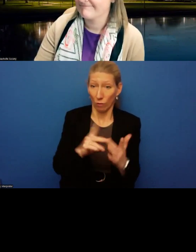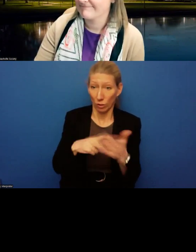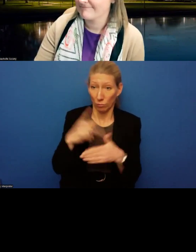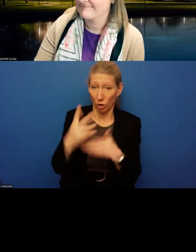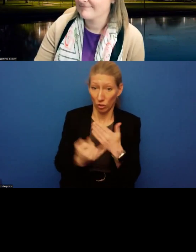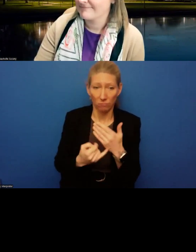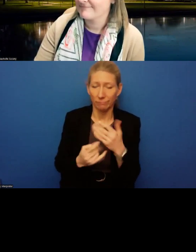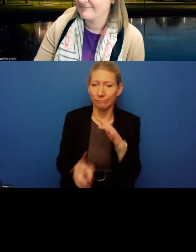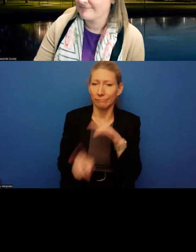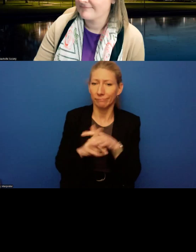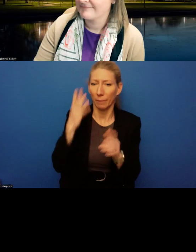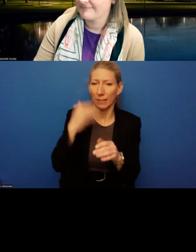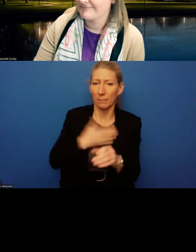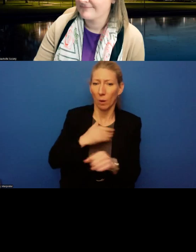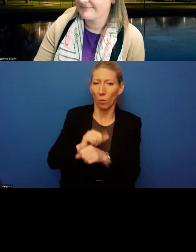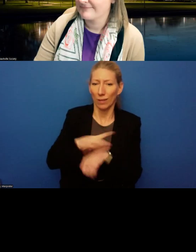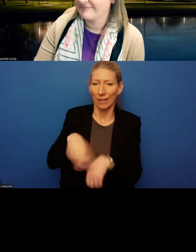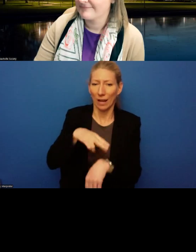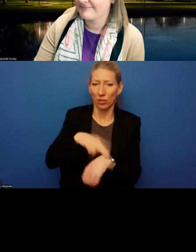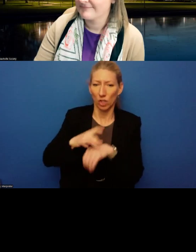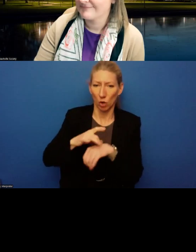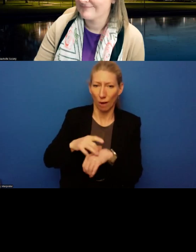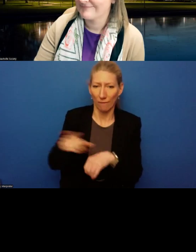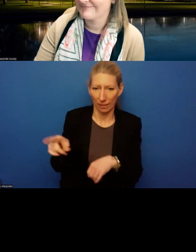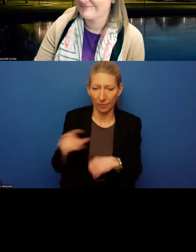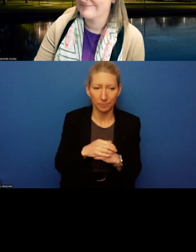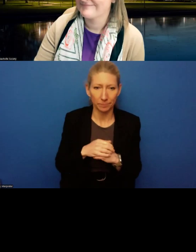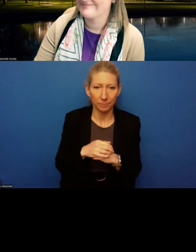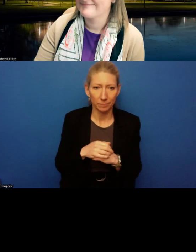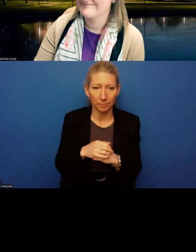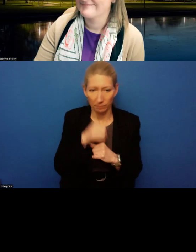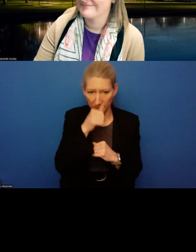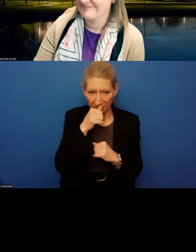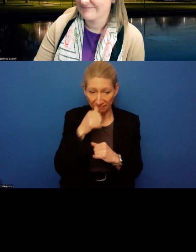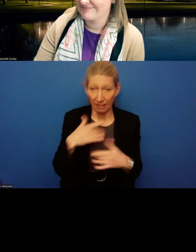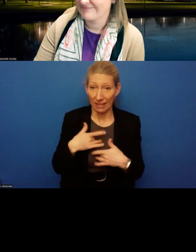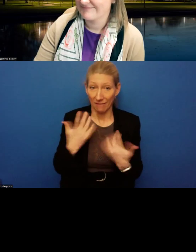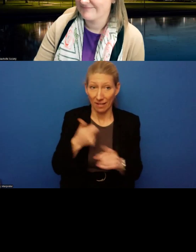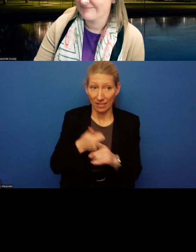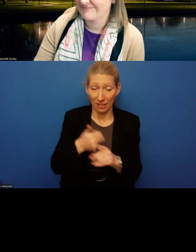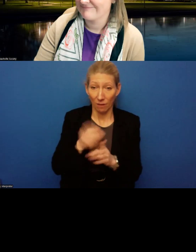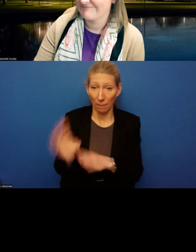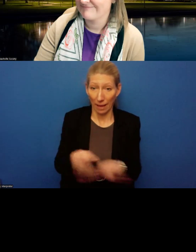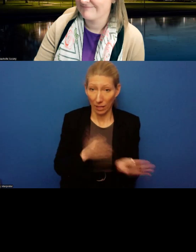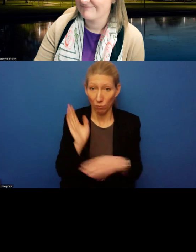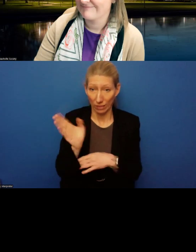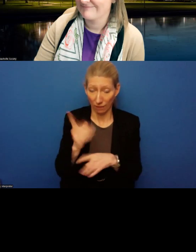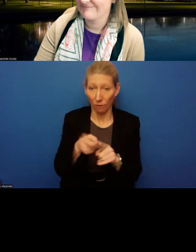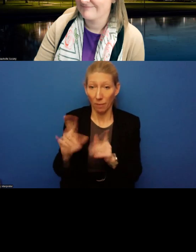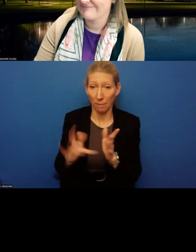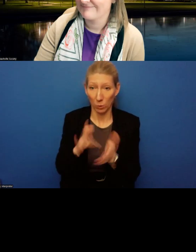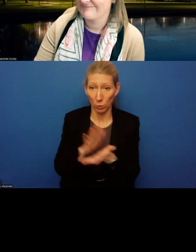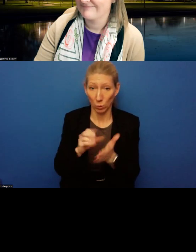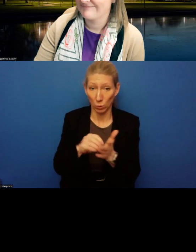out of my work with National Geographic. The event was planned and presented by my middle school students